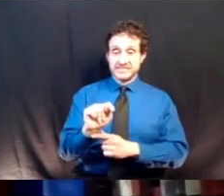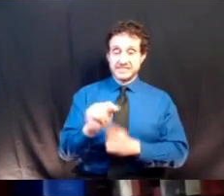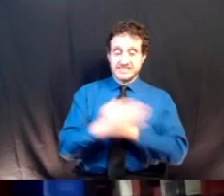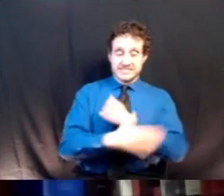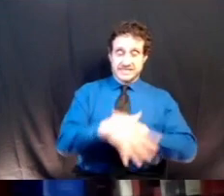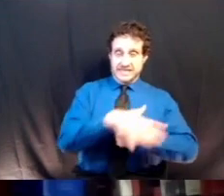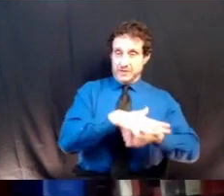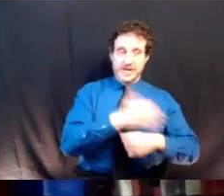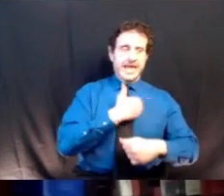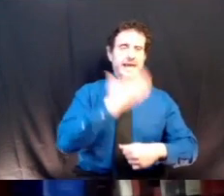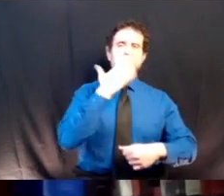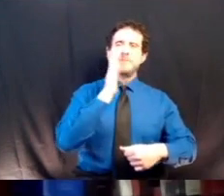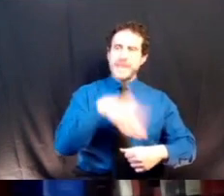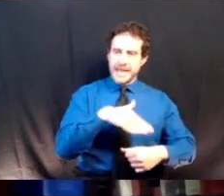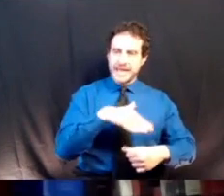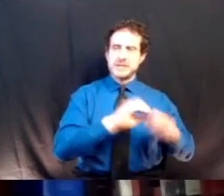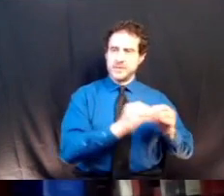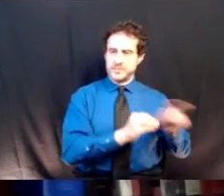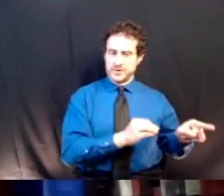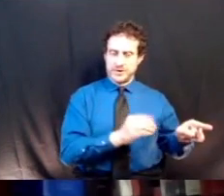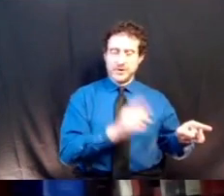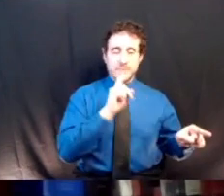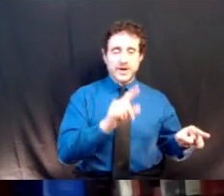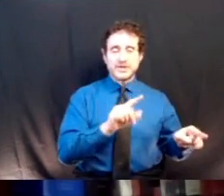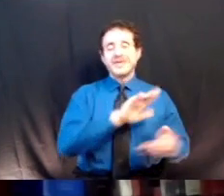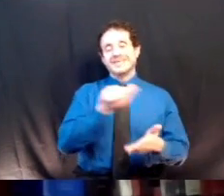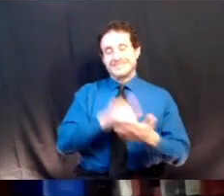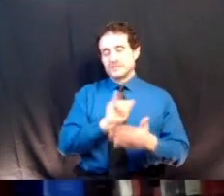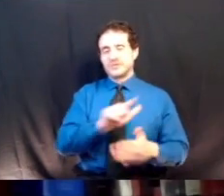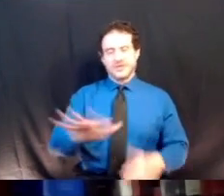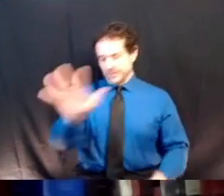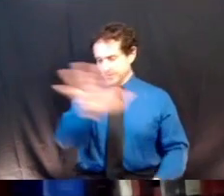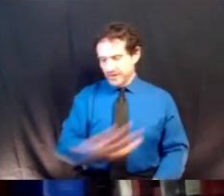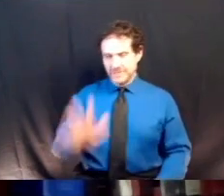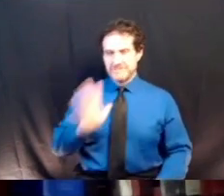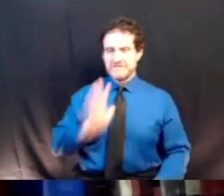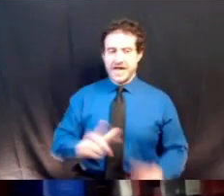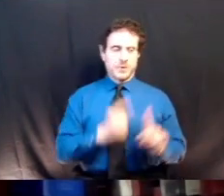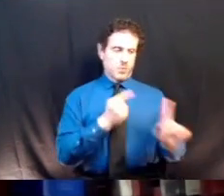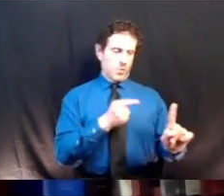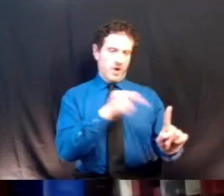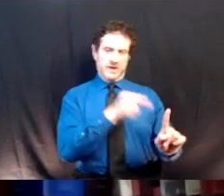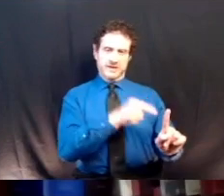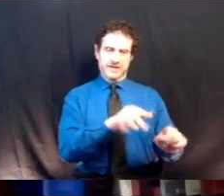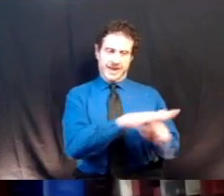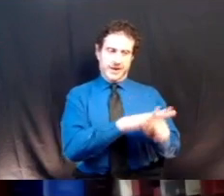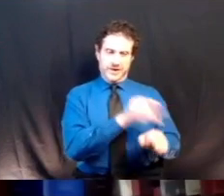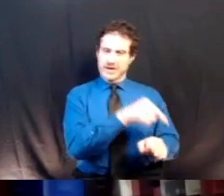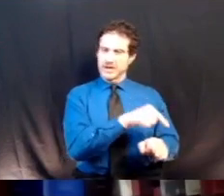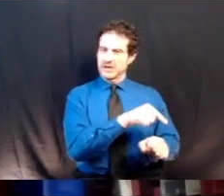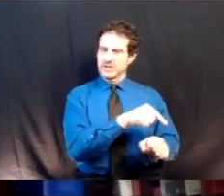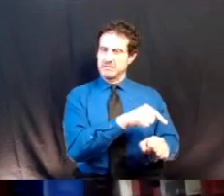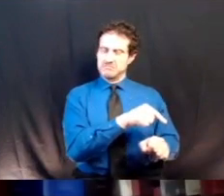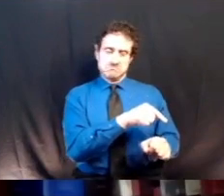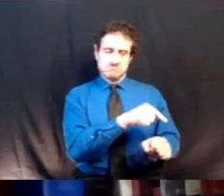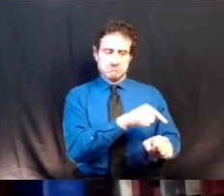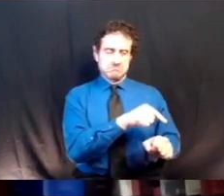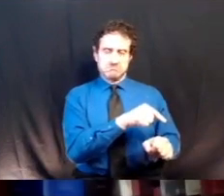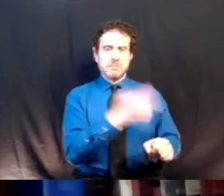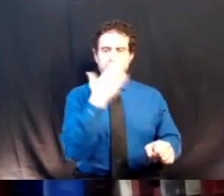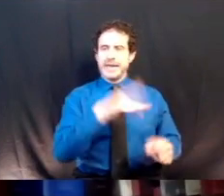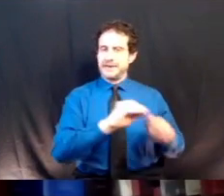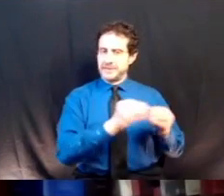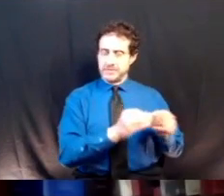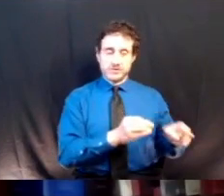rate? But the rest of the central region was okay. Would Scott go ahead and move up because it is included in